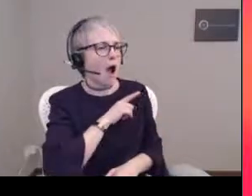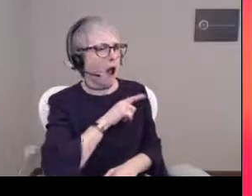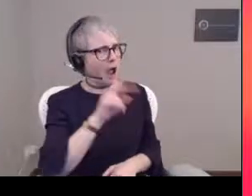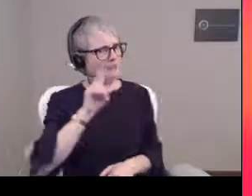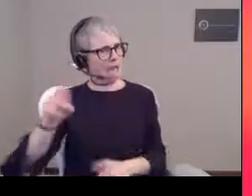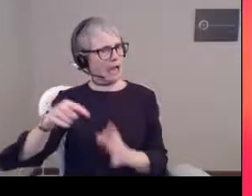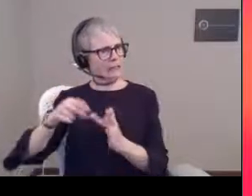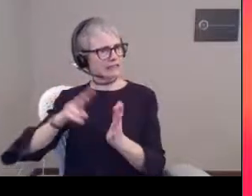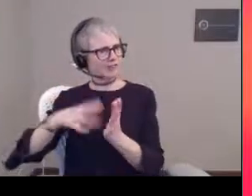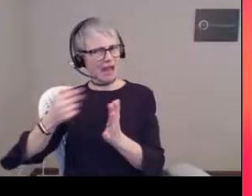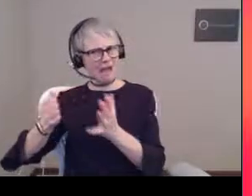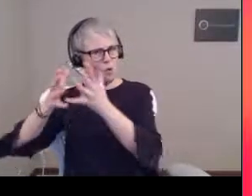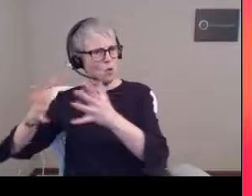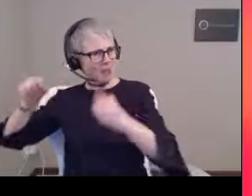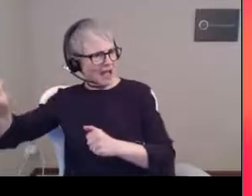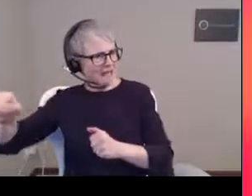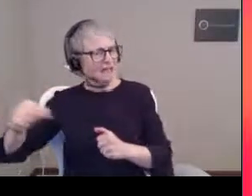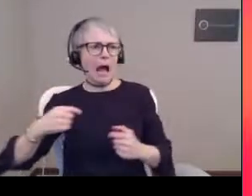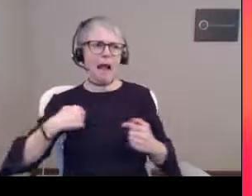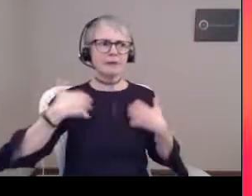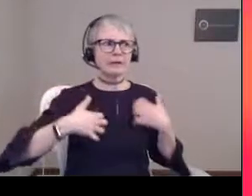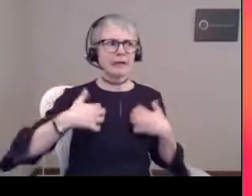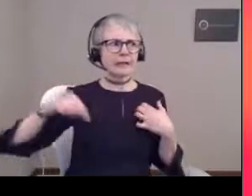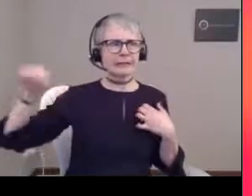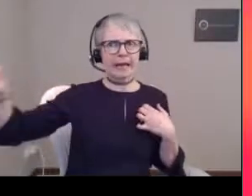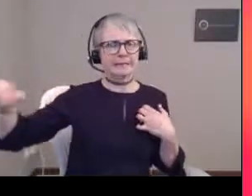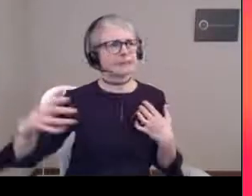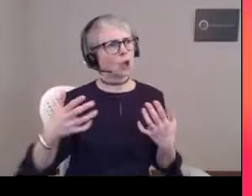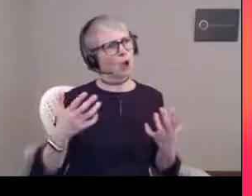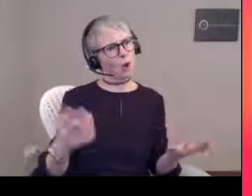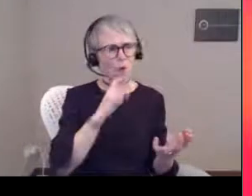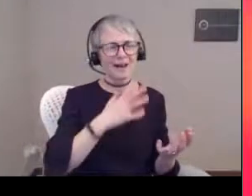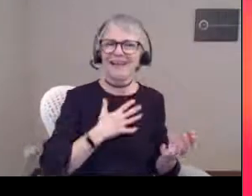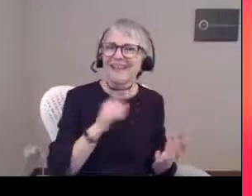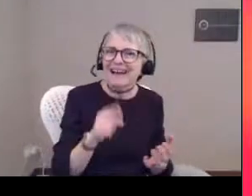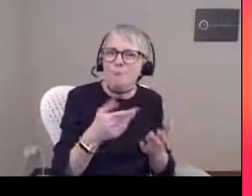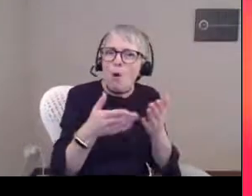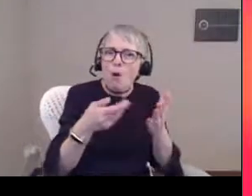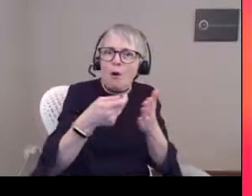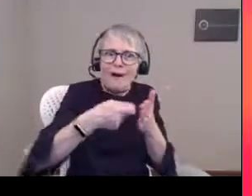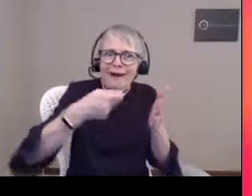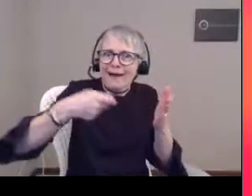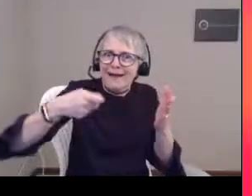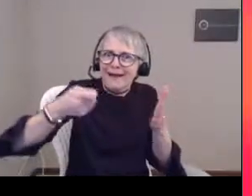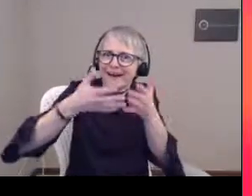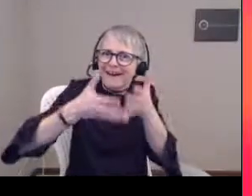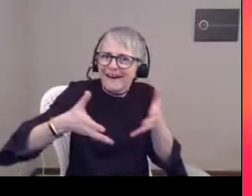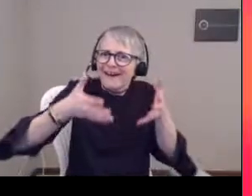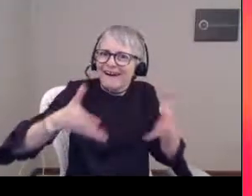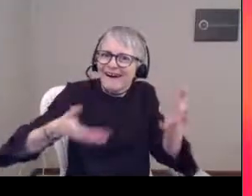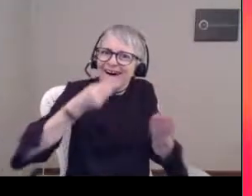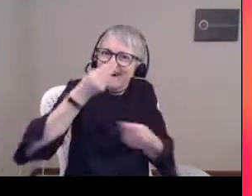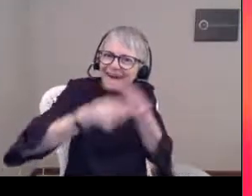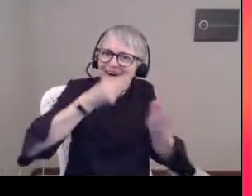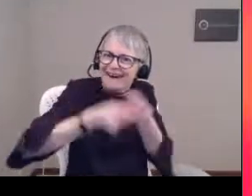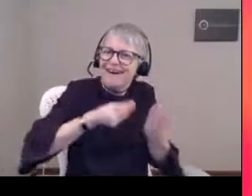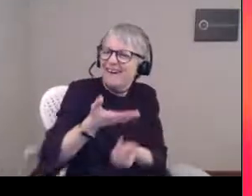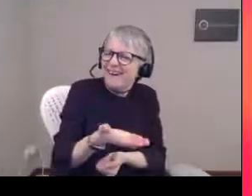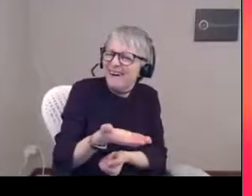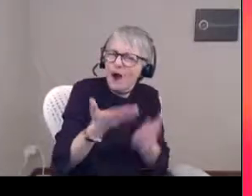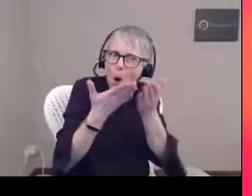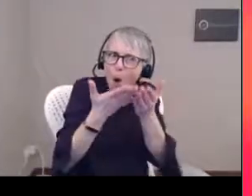That sort of approach is much better than being very much a succinct response to the question. Just trying to open up a little bit